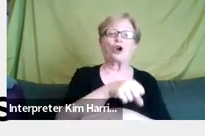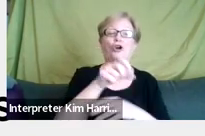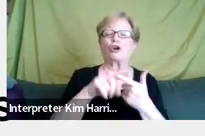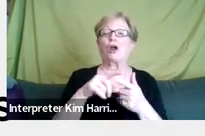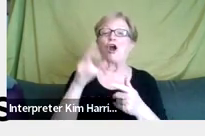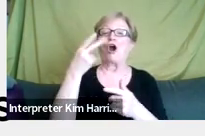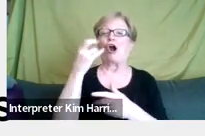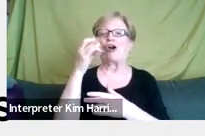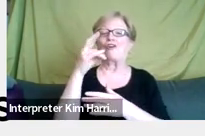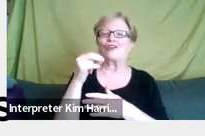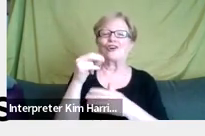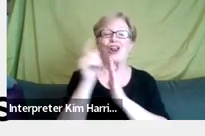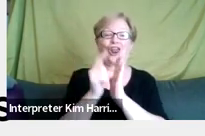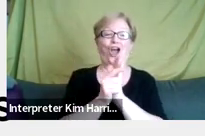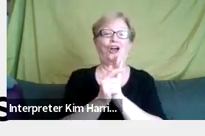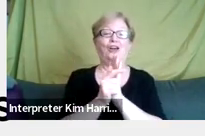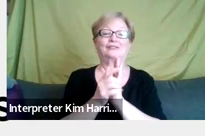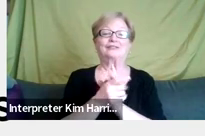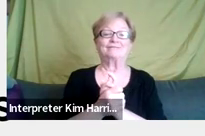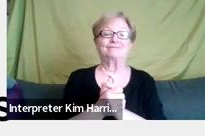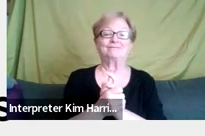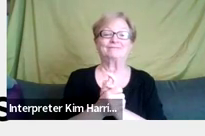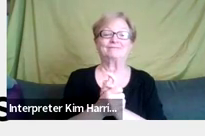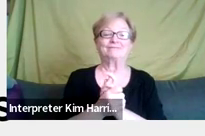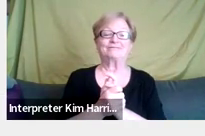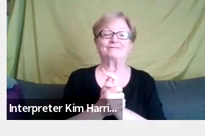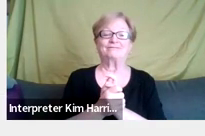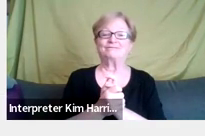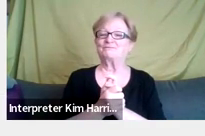with, again, her full name.